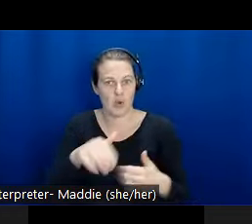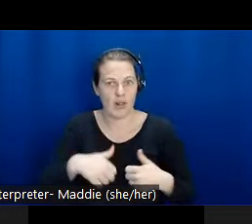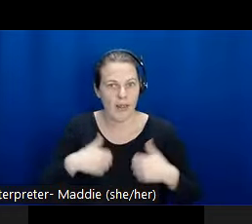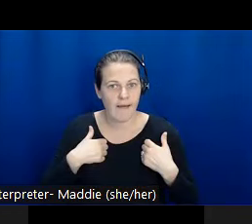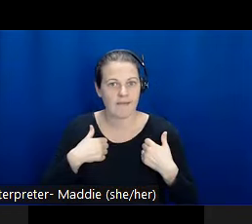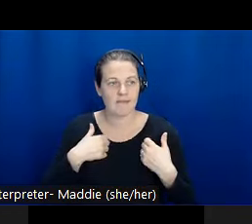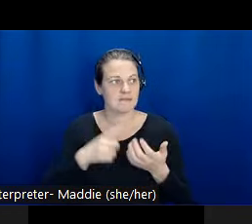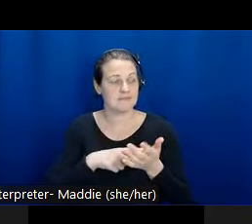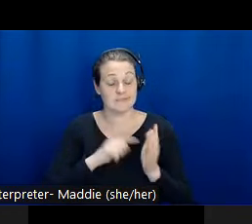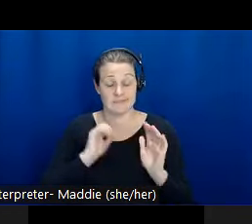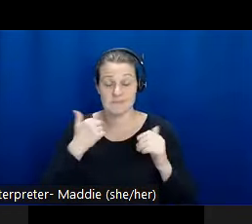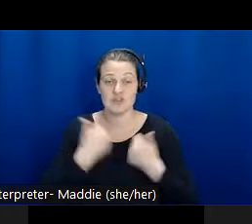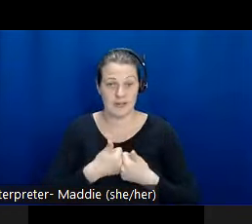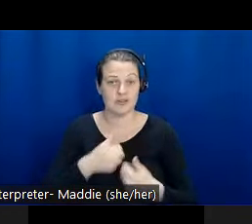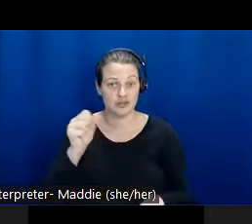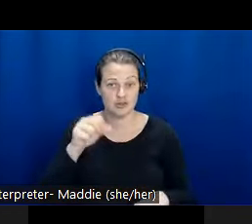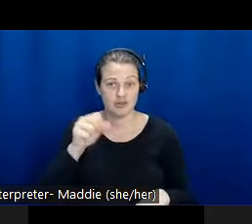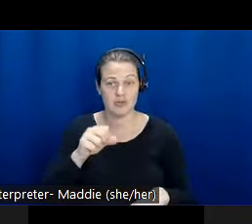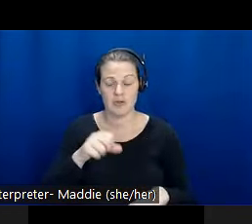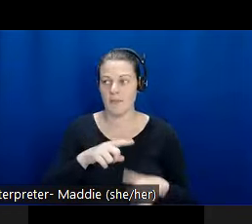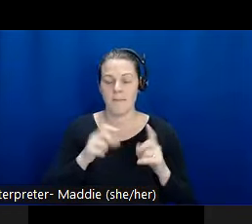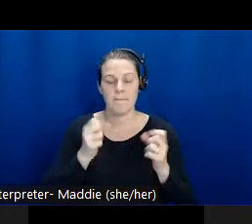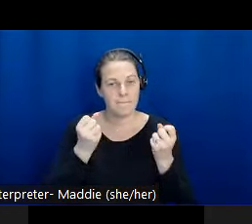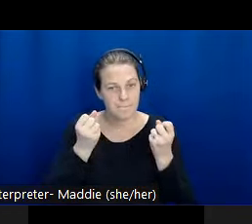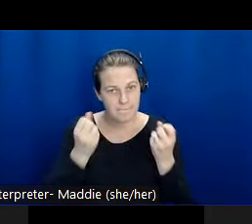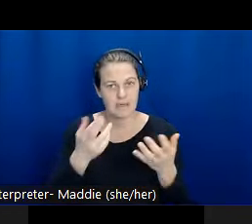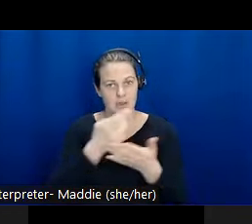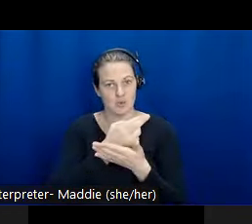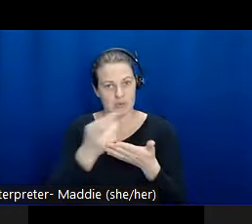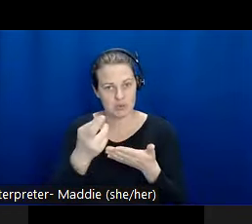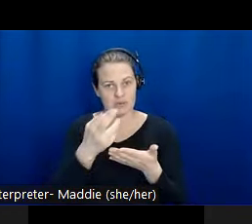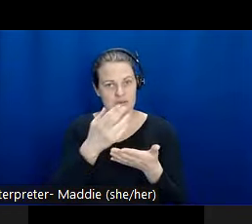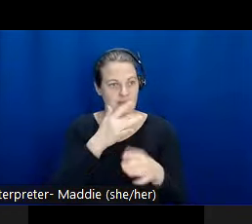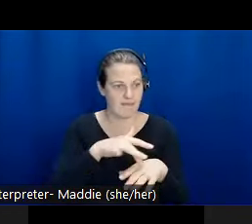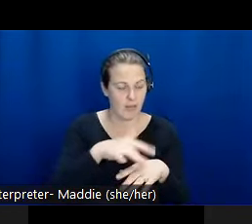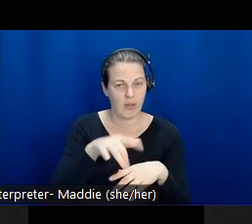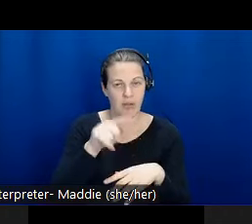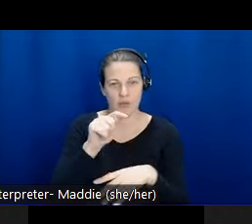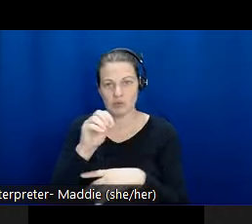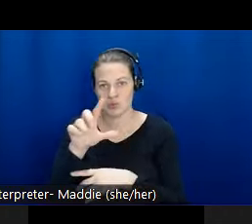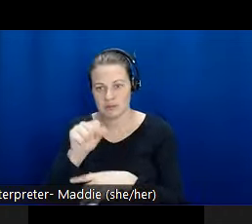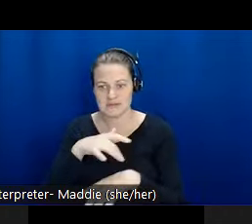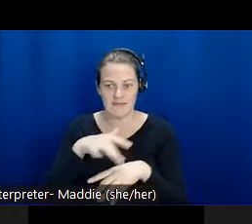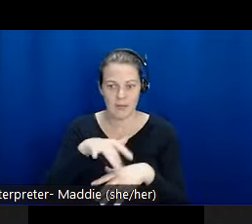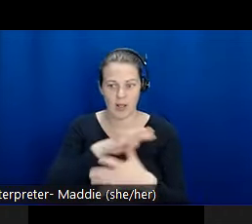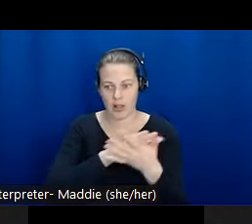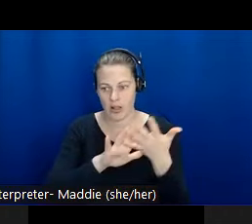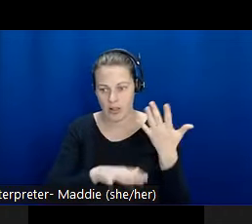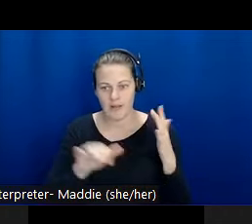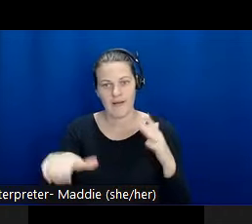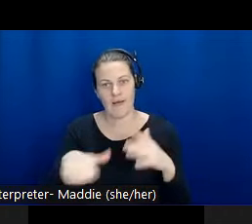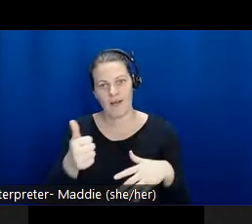challenging. But there are so many resources available with tools and other resources within